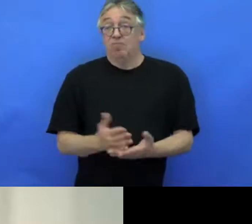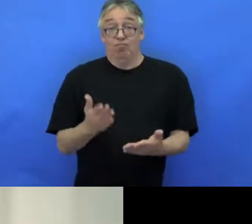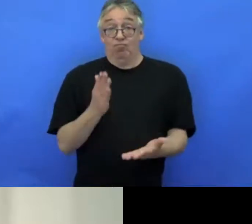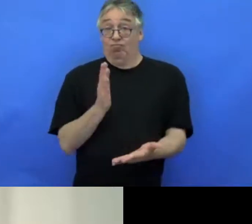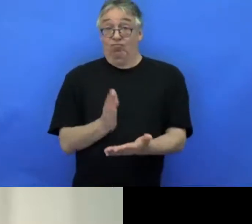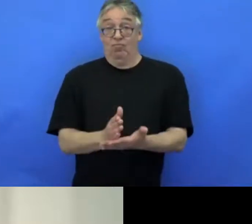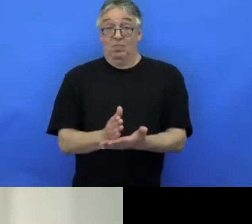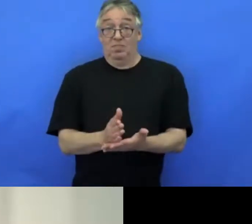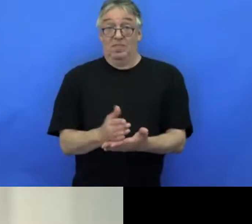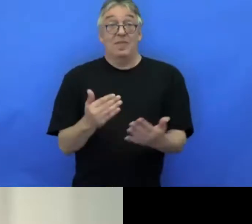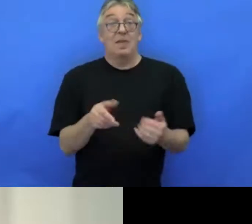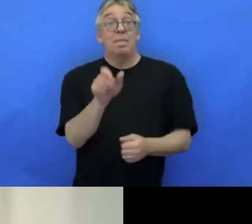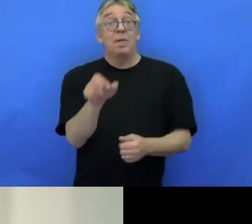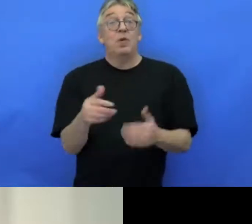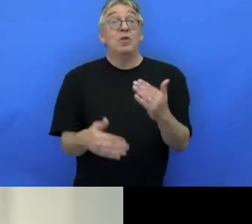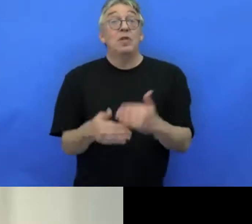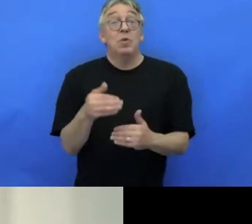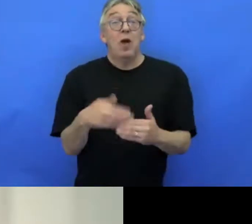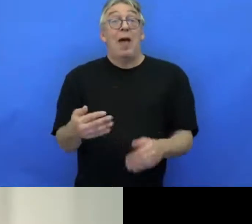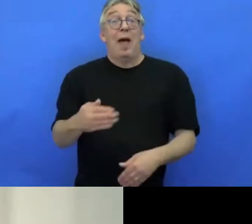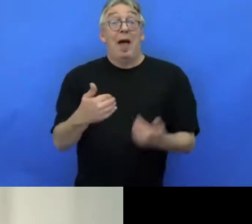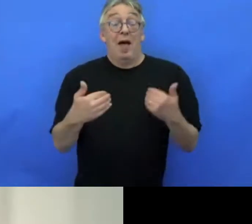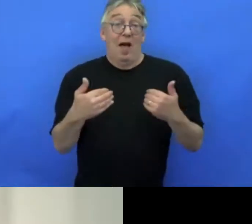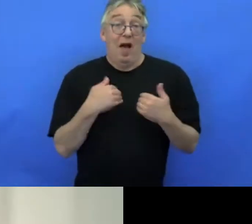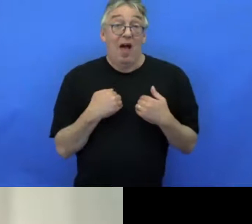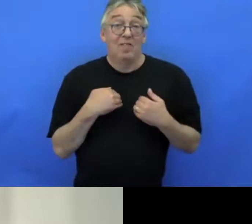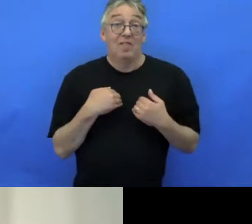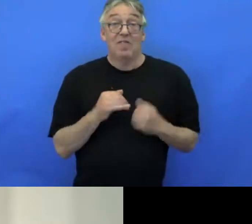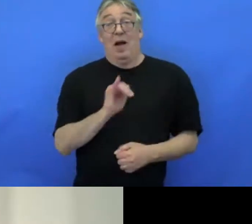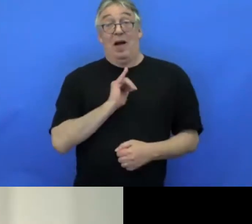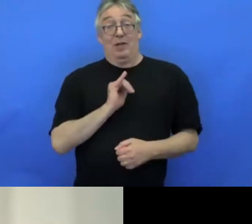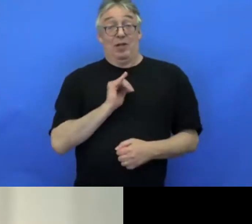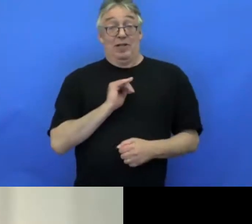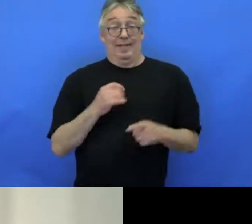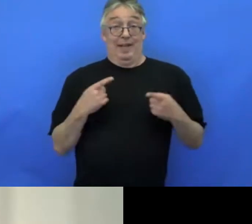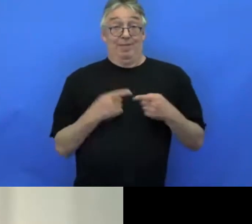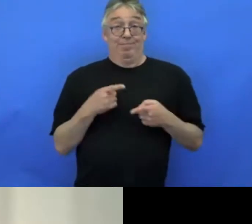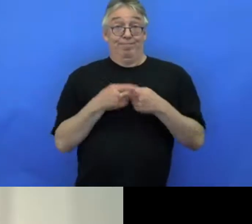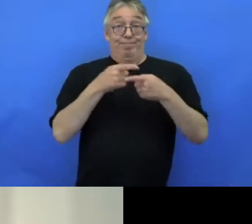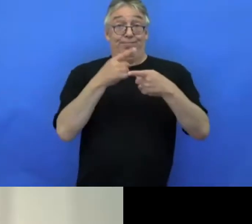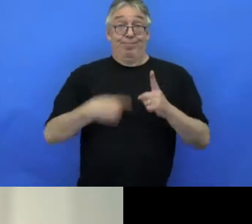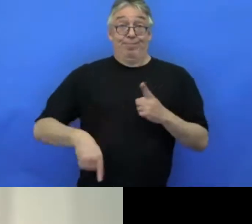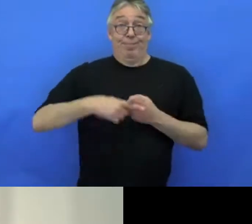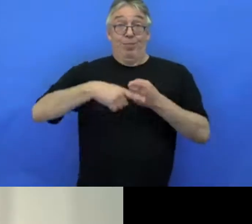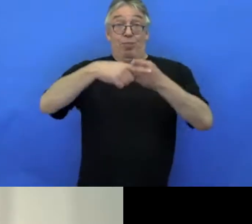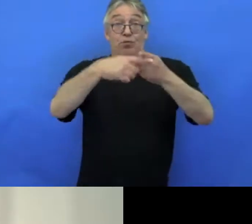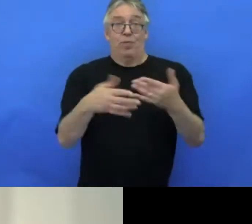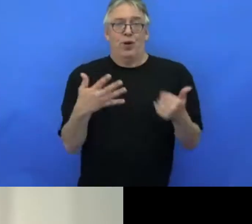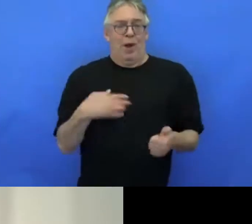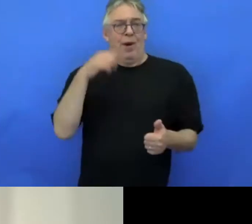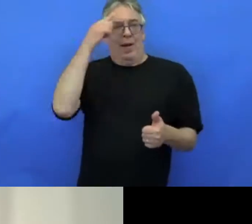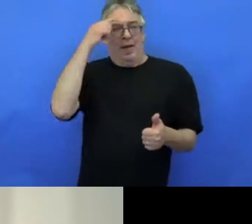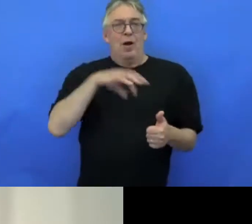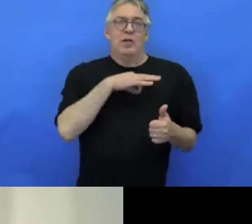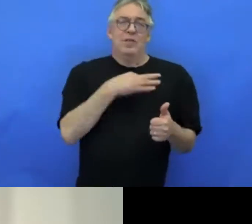with disabilities. Will mentioned a few that are often thought about, now we're used to thinking about gender or